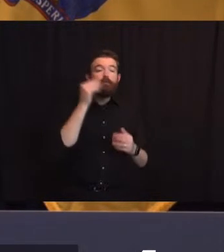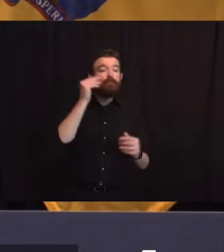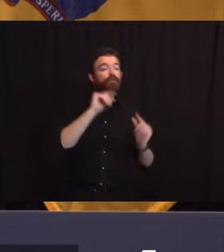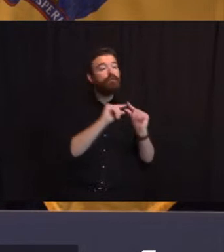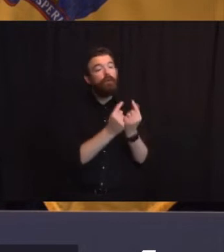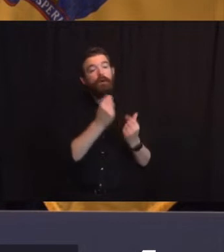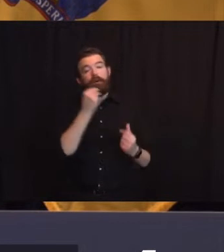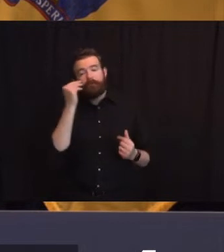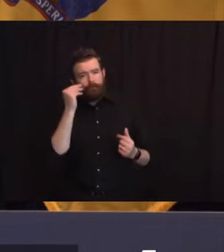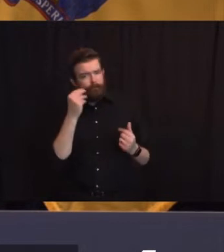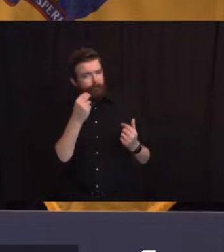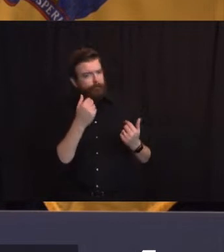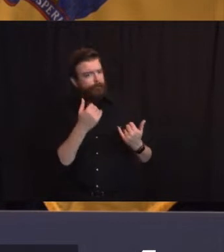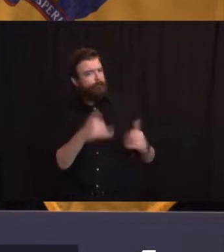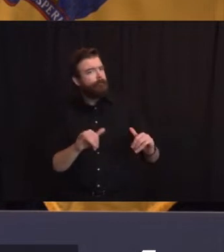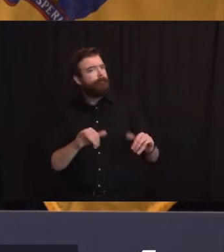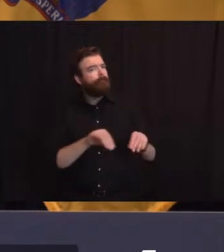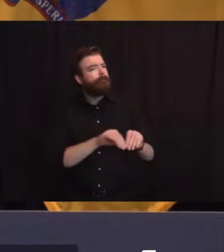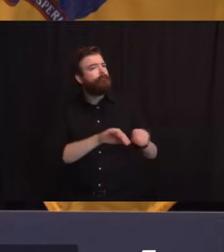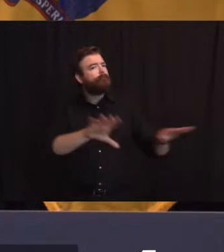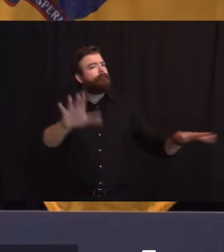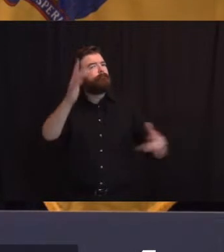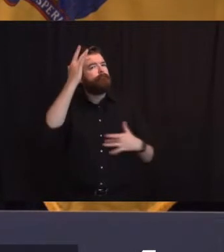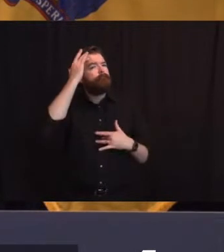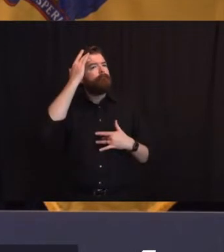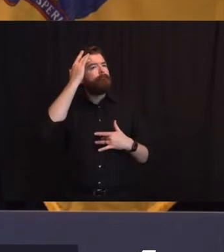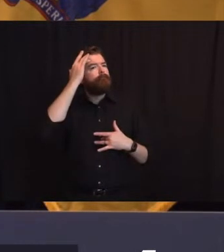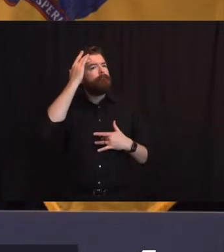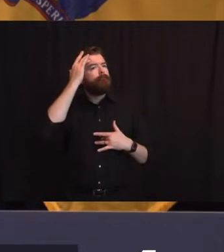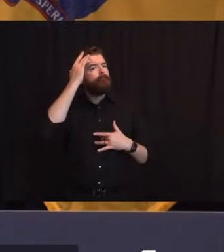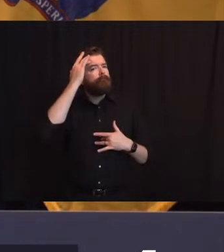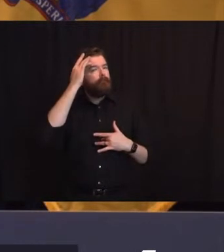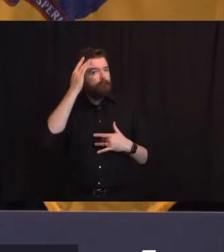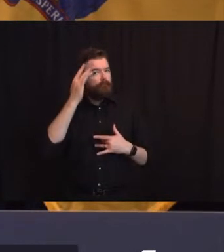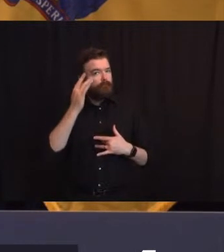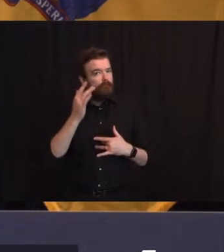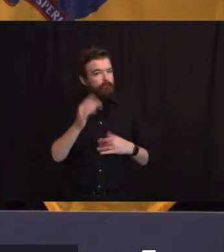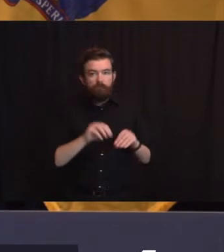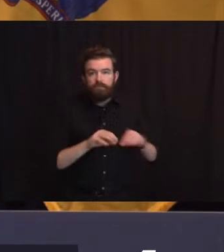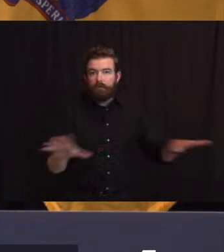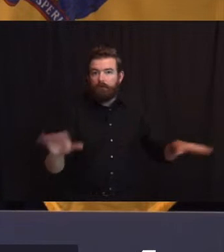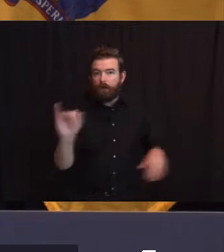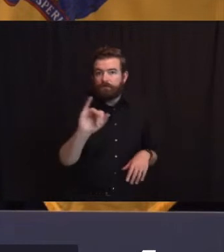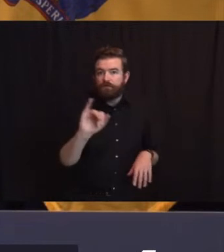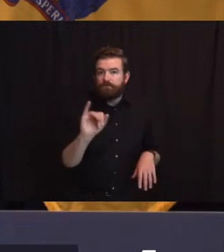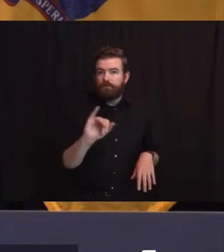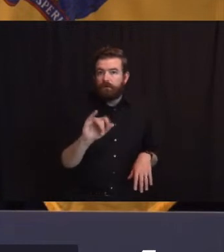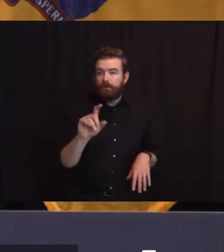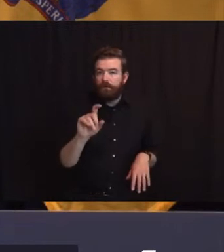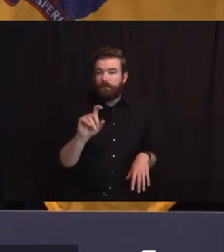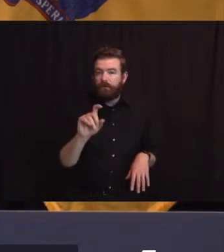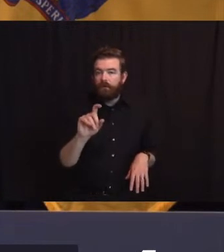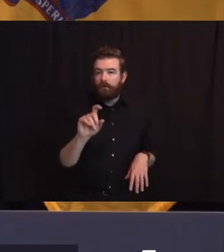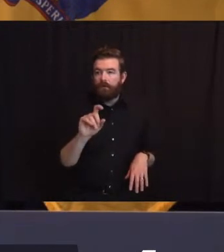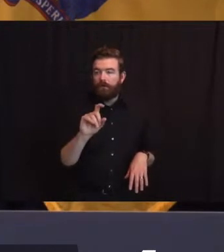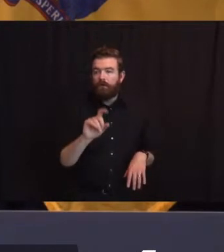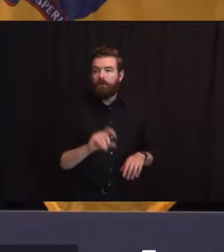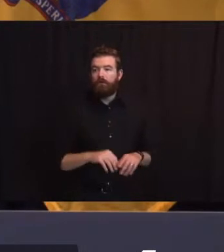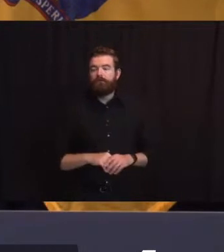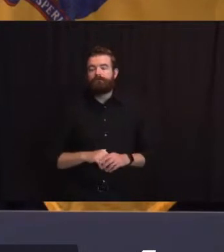all considered breakthrough infections? Will you provide data, as some other states are doing, on breakthrough infections, hospitalizations, and deaths in New Jersey soon? Thank